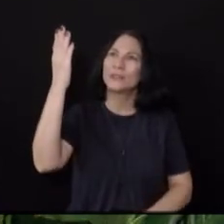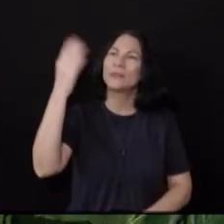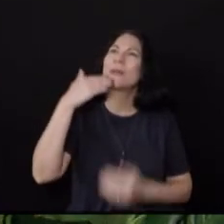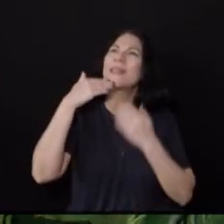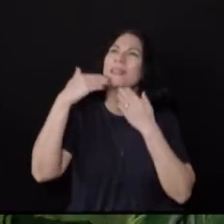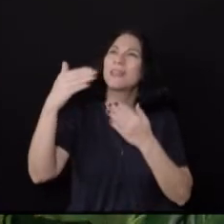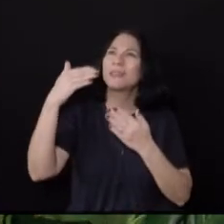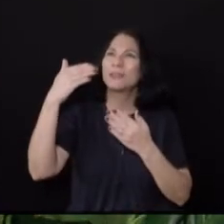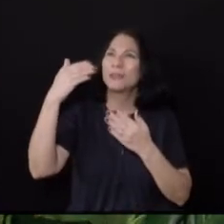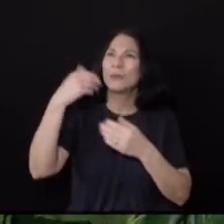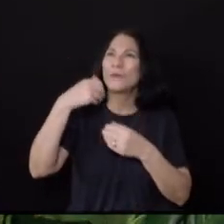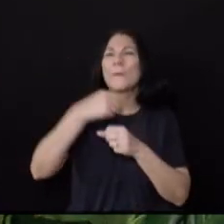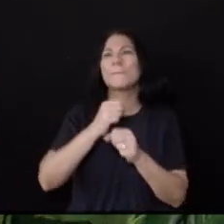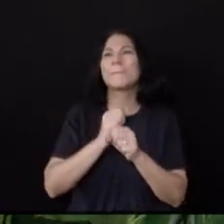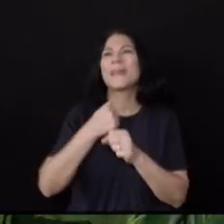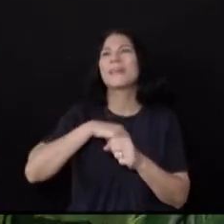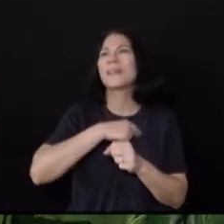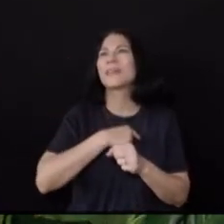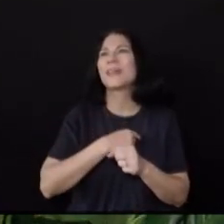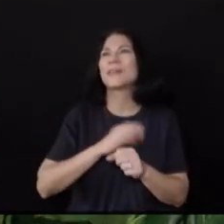Thank you for making us yours.